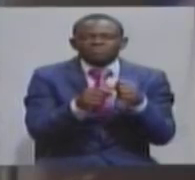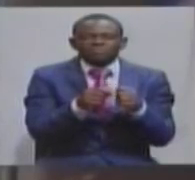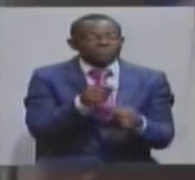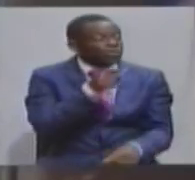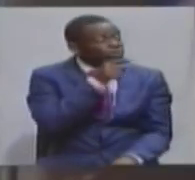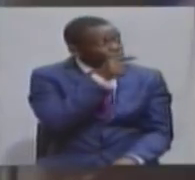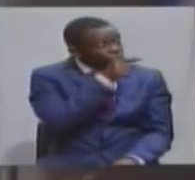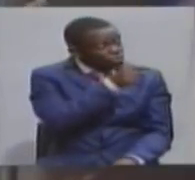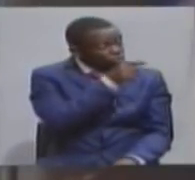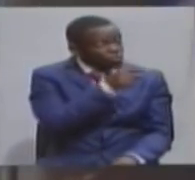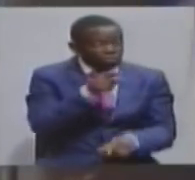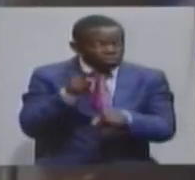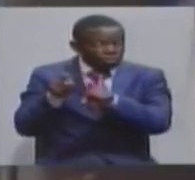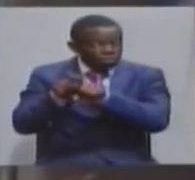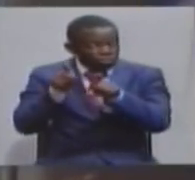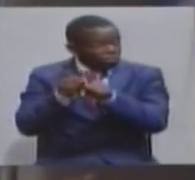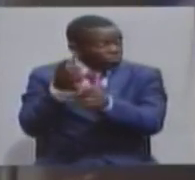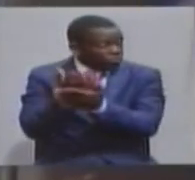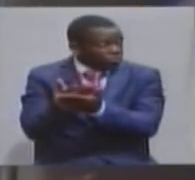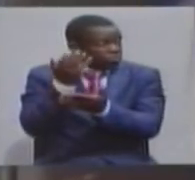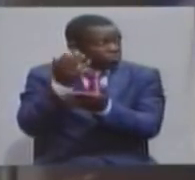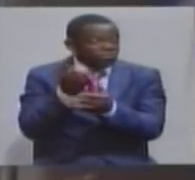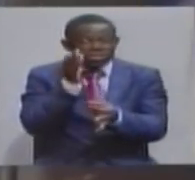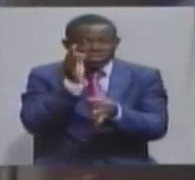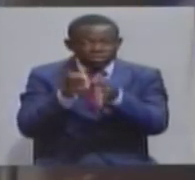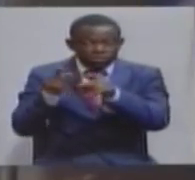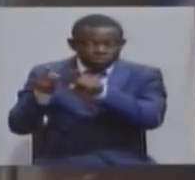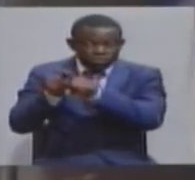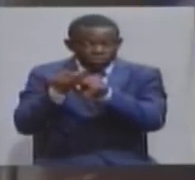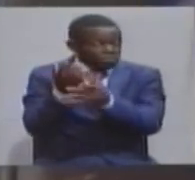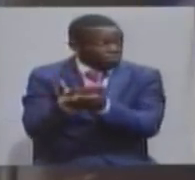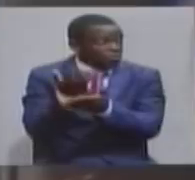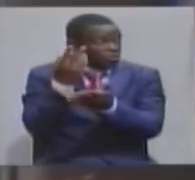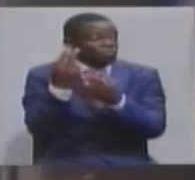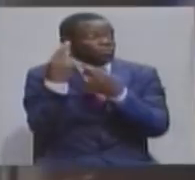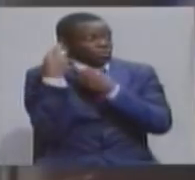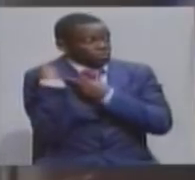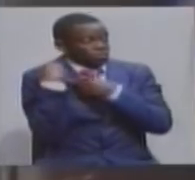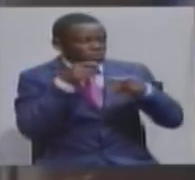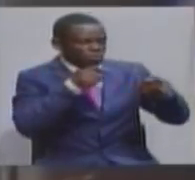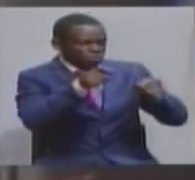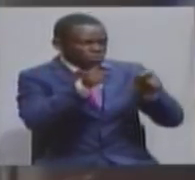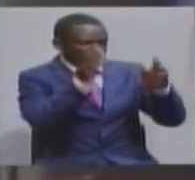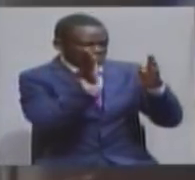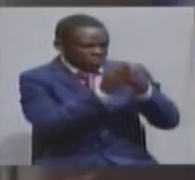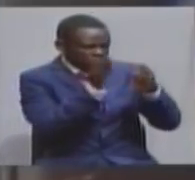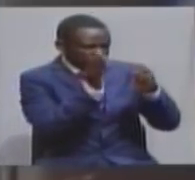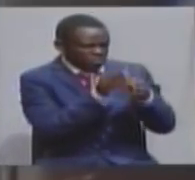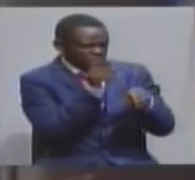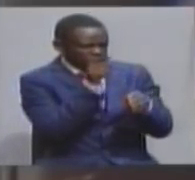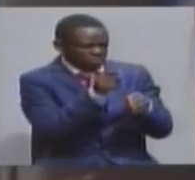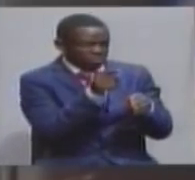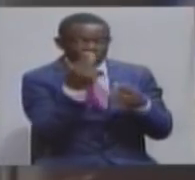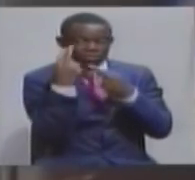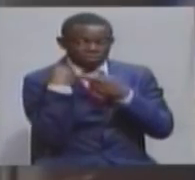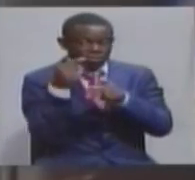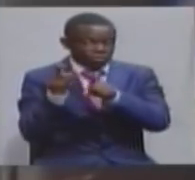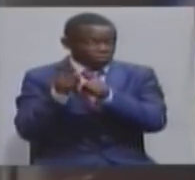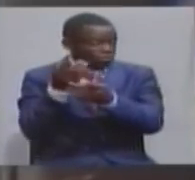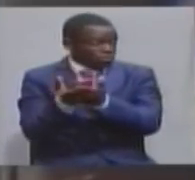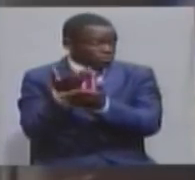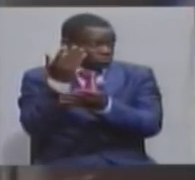and resolve. And if you refuse to resolve, they have hope, probably the opposition, that if you refuse to implement what you've